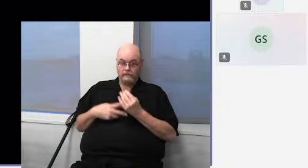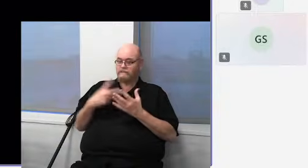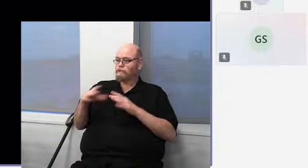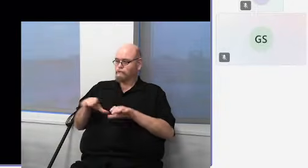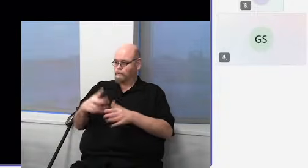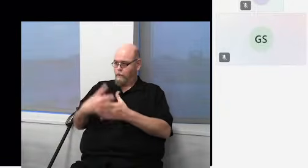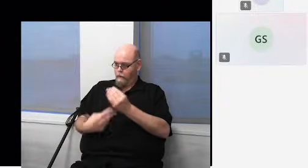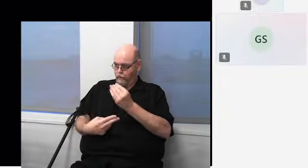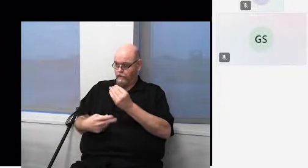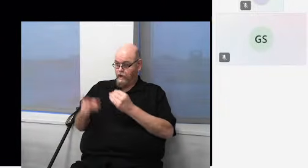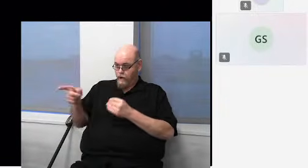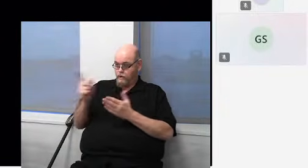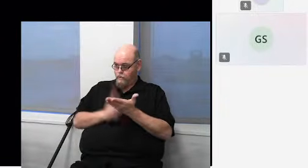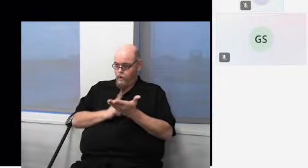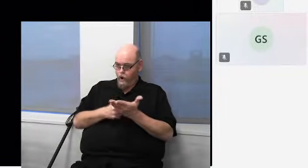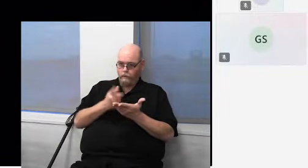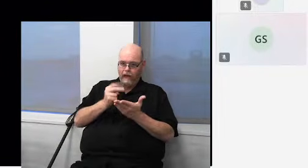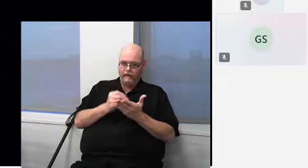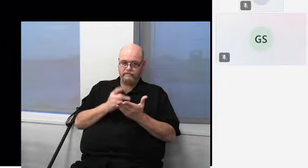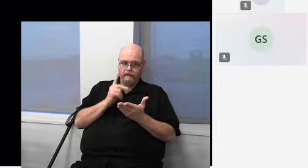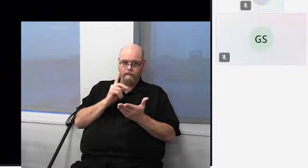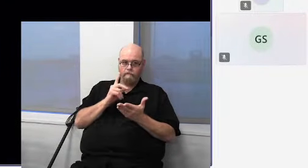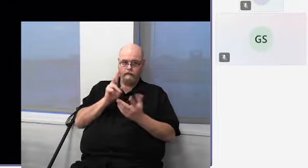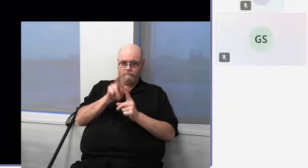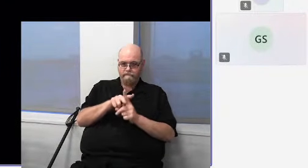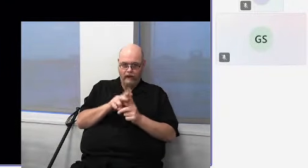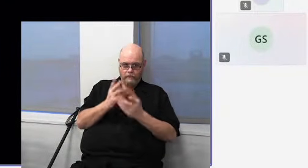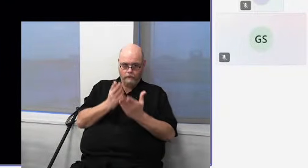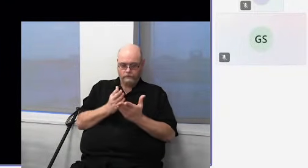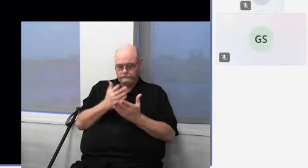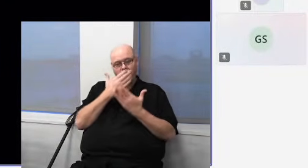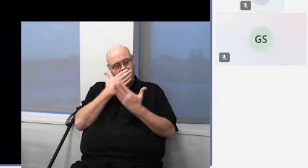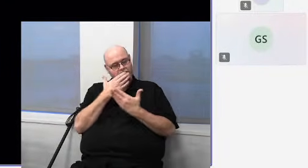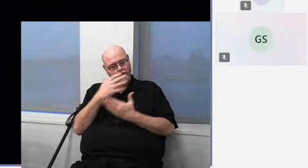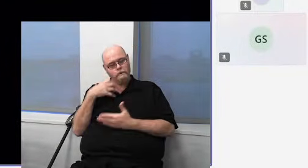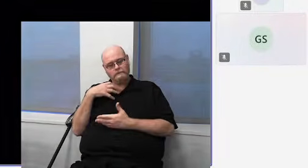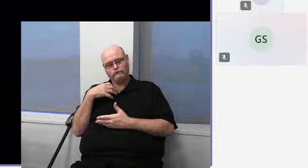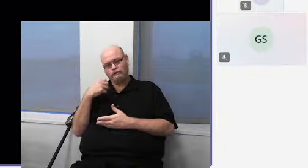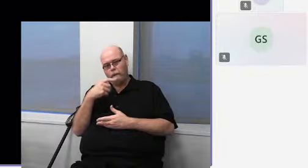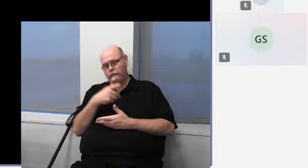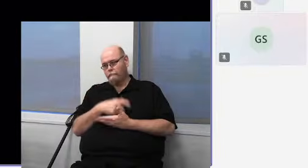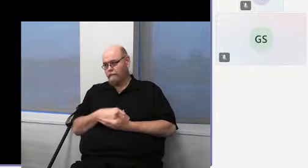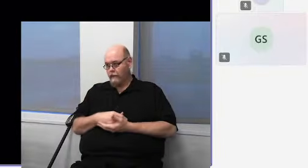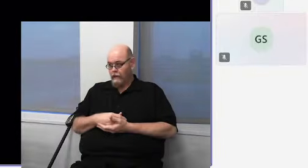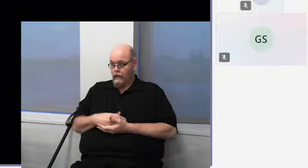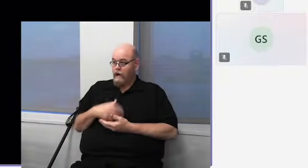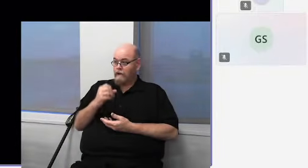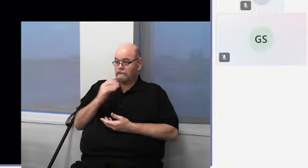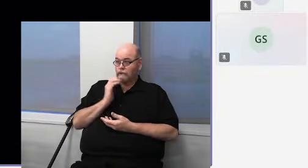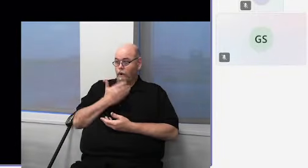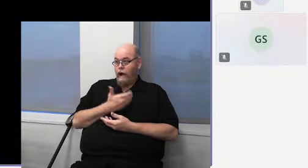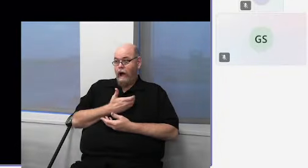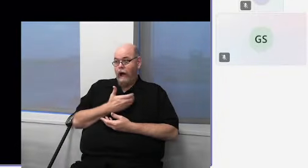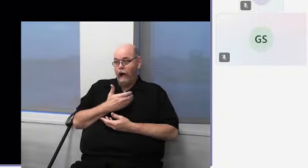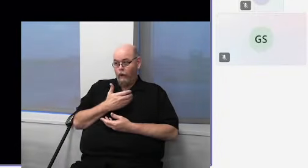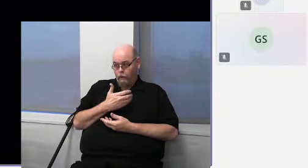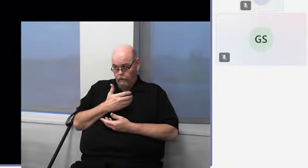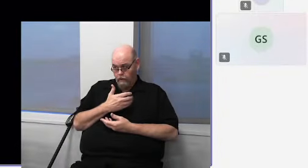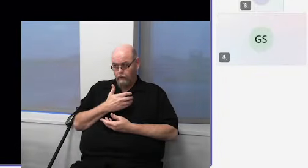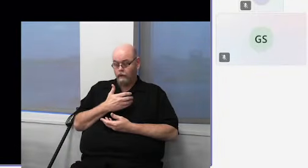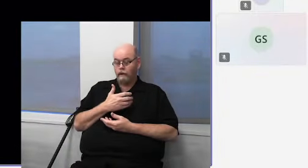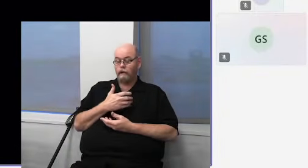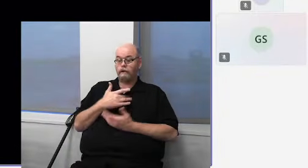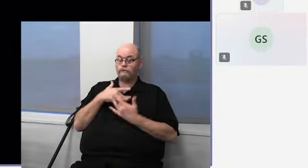Okay. Excuse me, Mr. Chairman. Thank you. I think our first